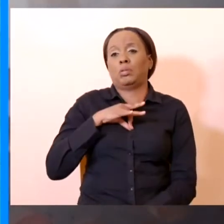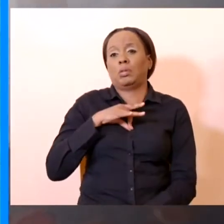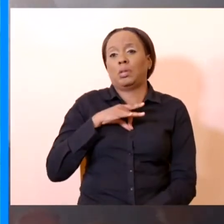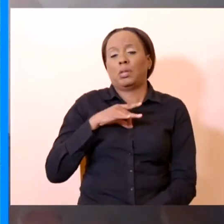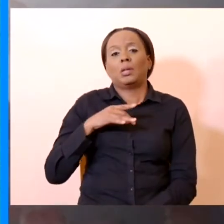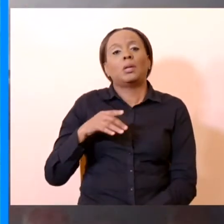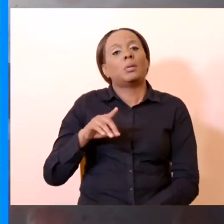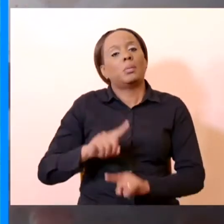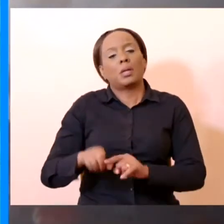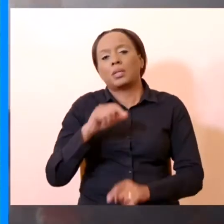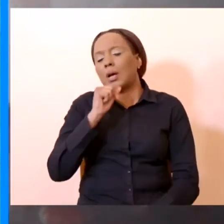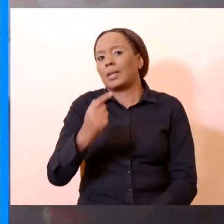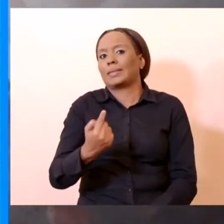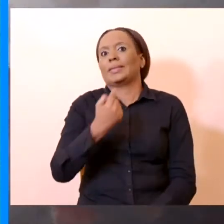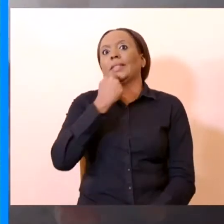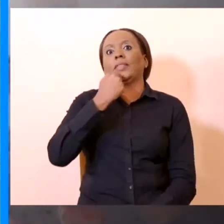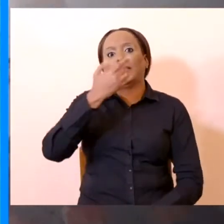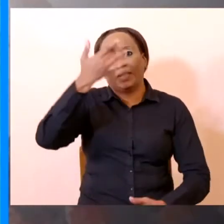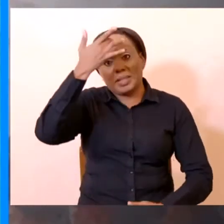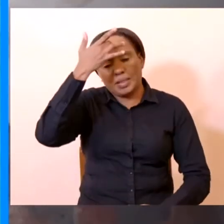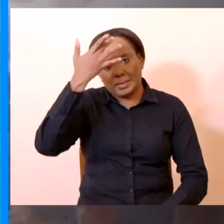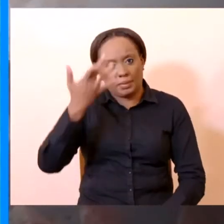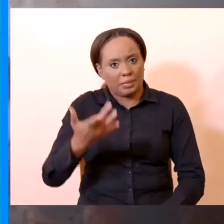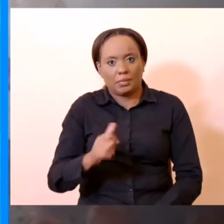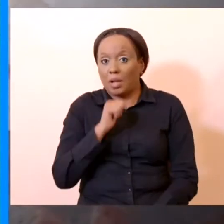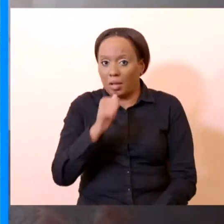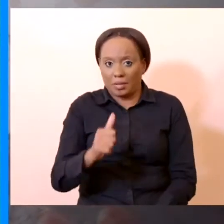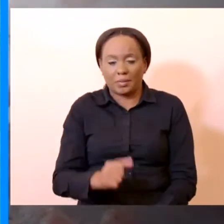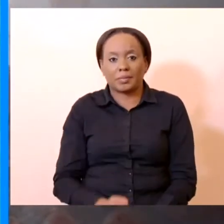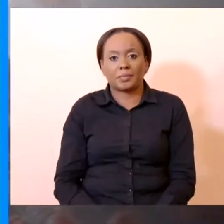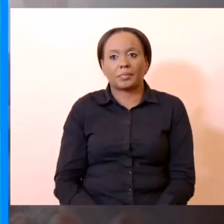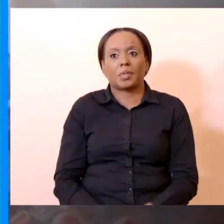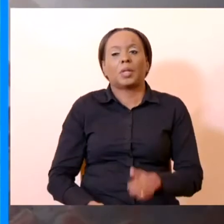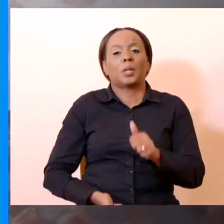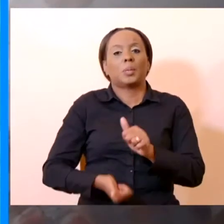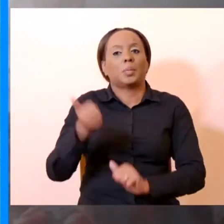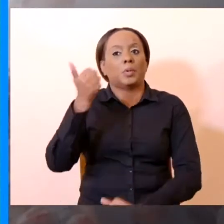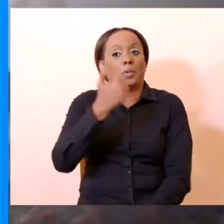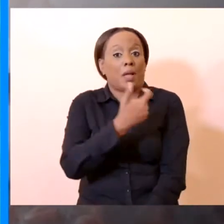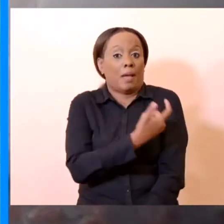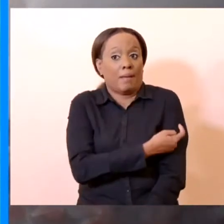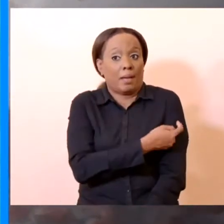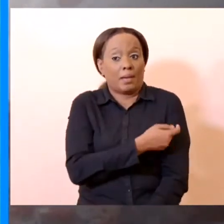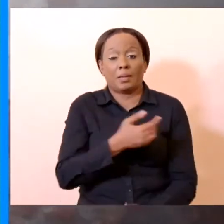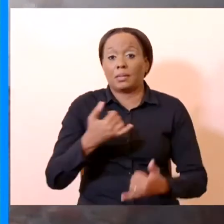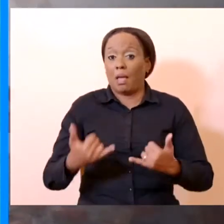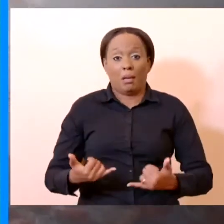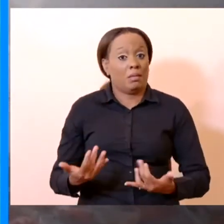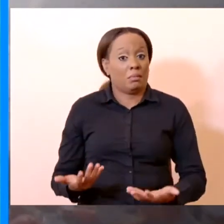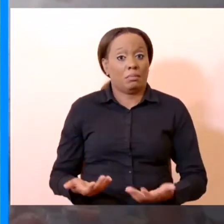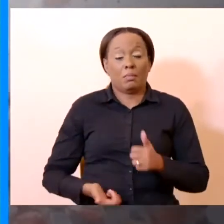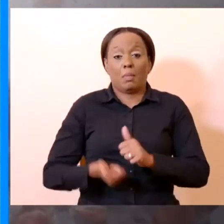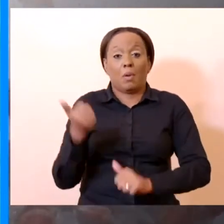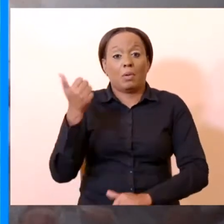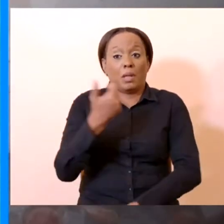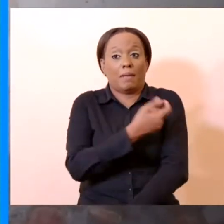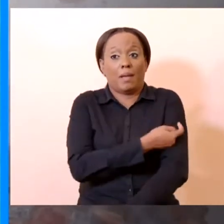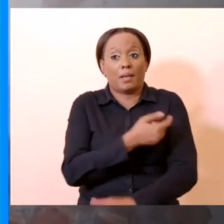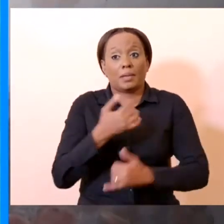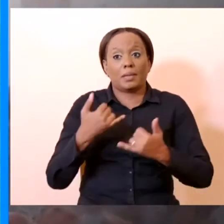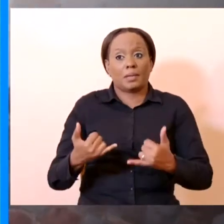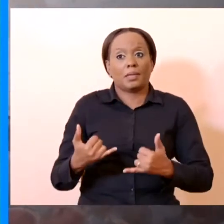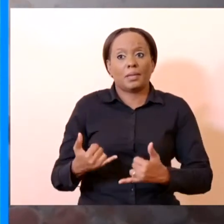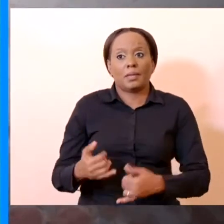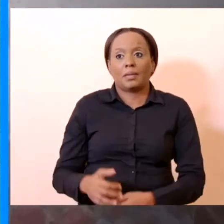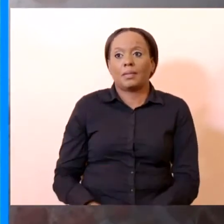seriously ill from it. And just as a side point, most of the vaccines that we have currently available to us do not prevent